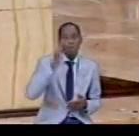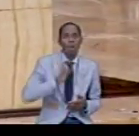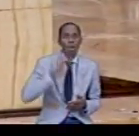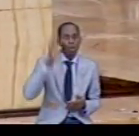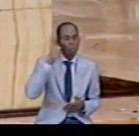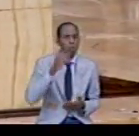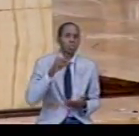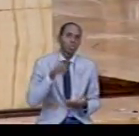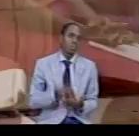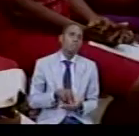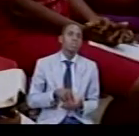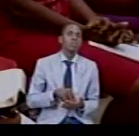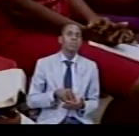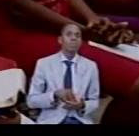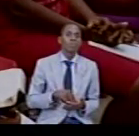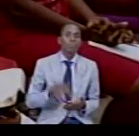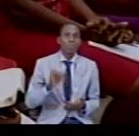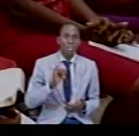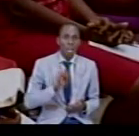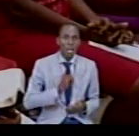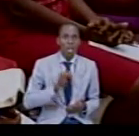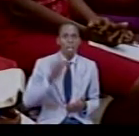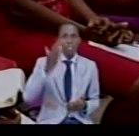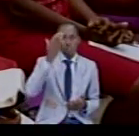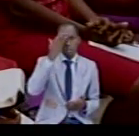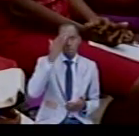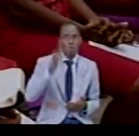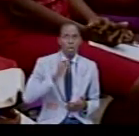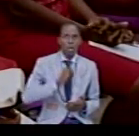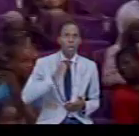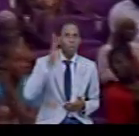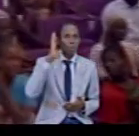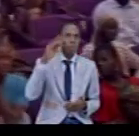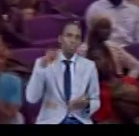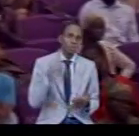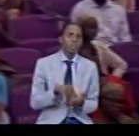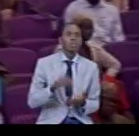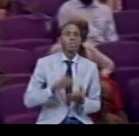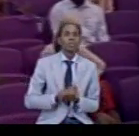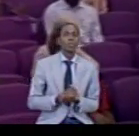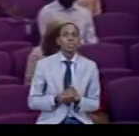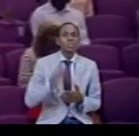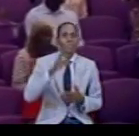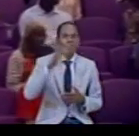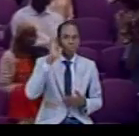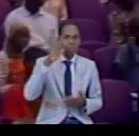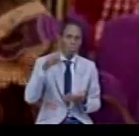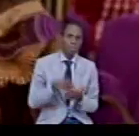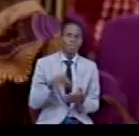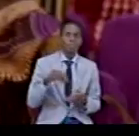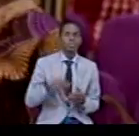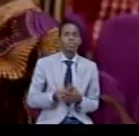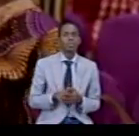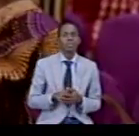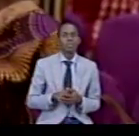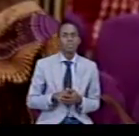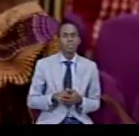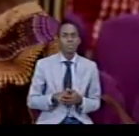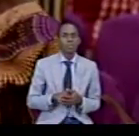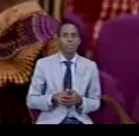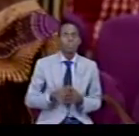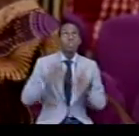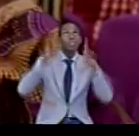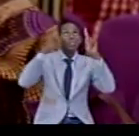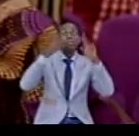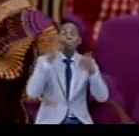was tired I know that I was time yours time he said I will